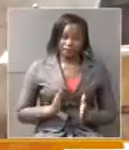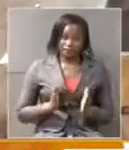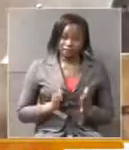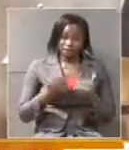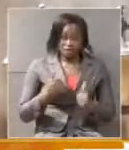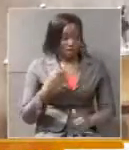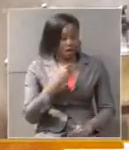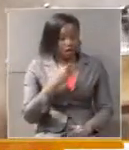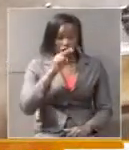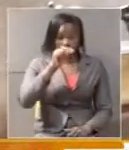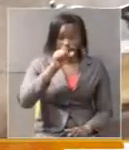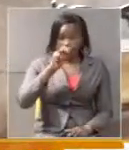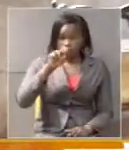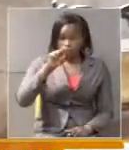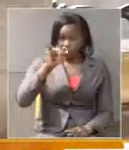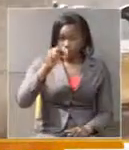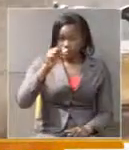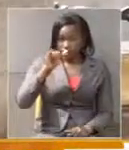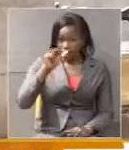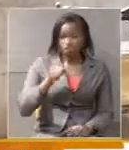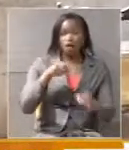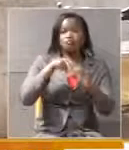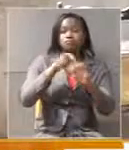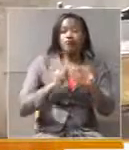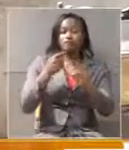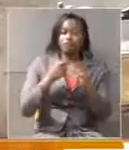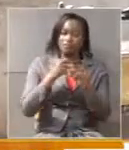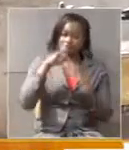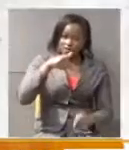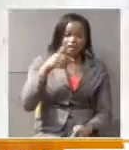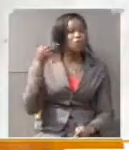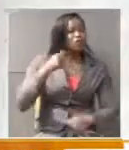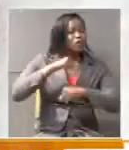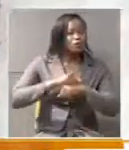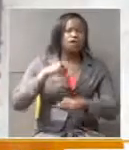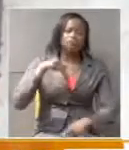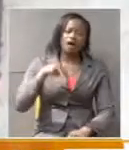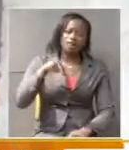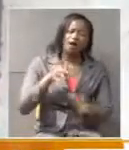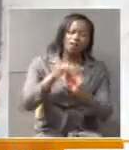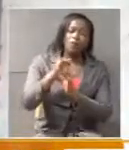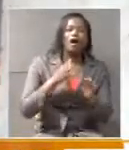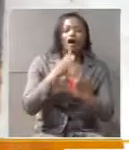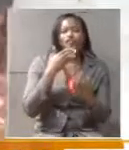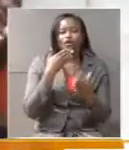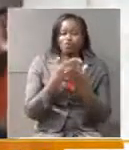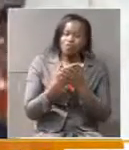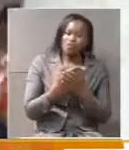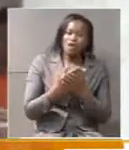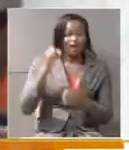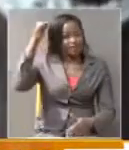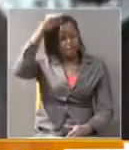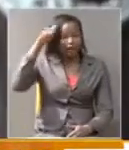Namgaya Sharifa, a primary 7 dropout, walked a long distance to school until a good Samaritan started offering her